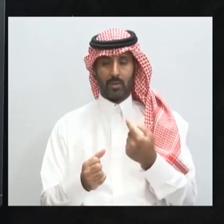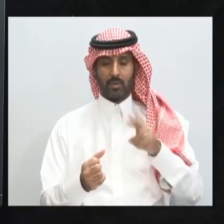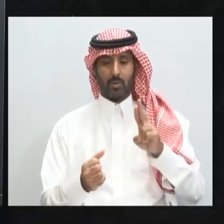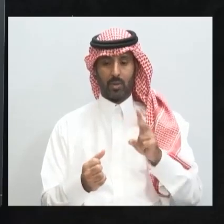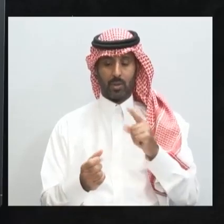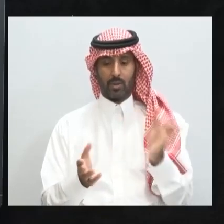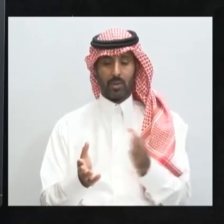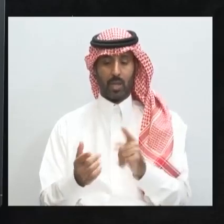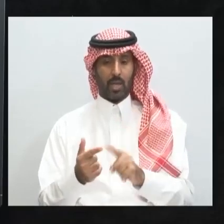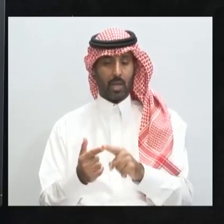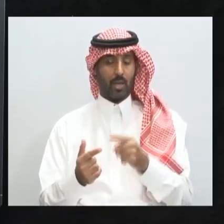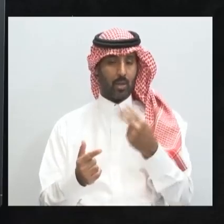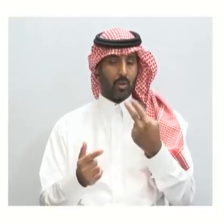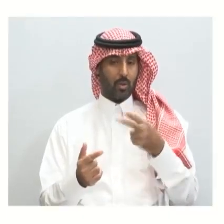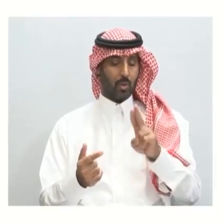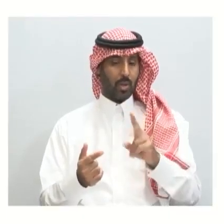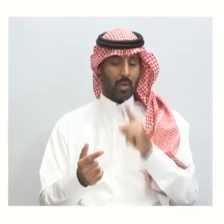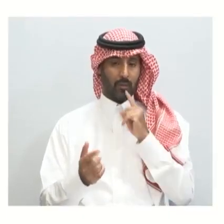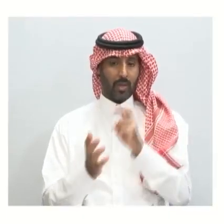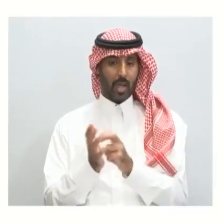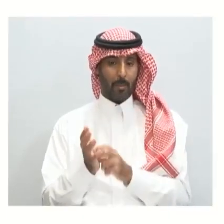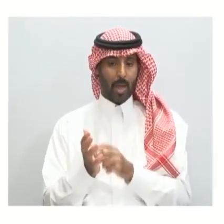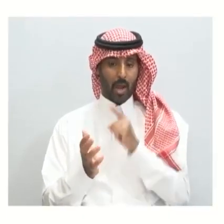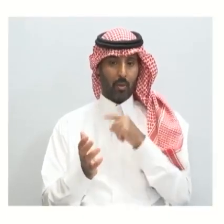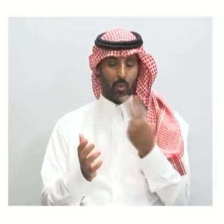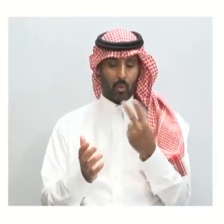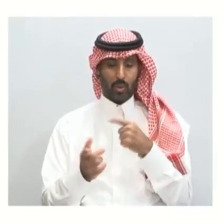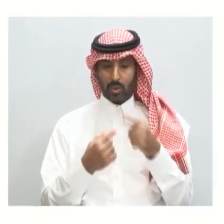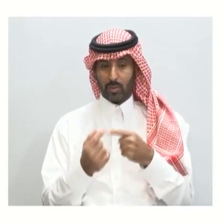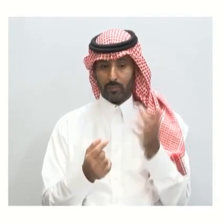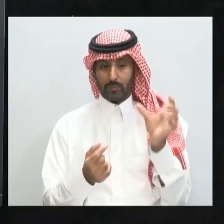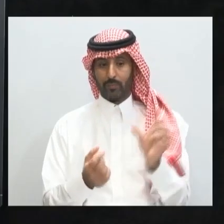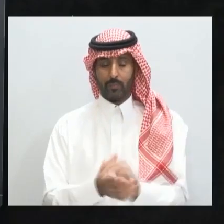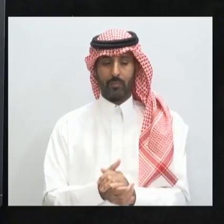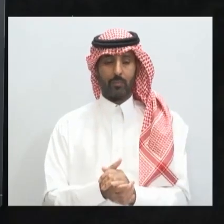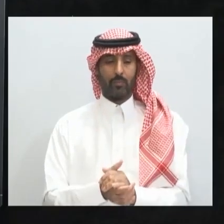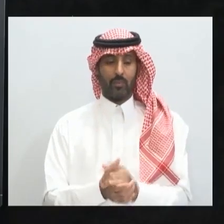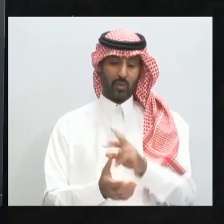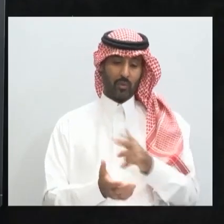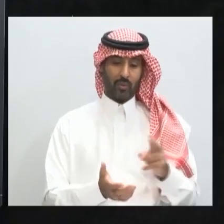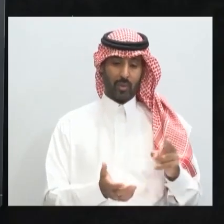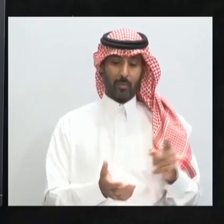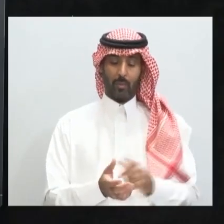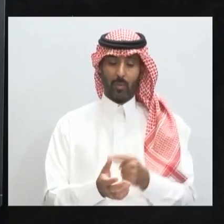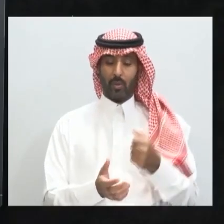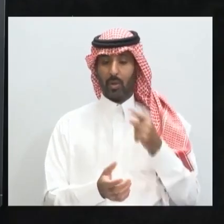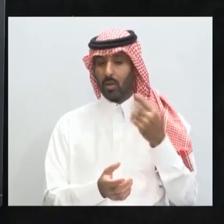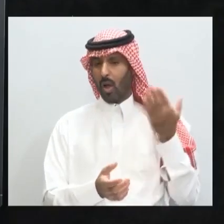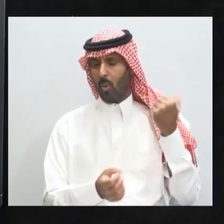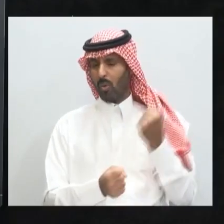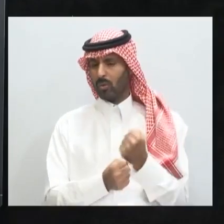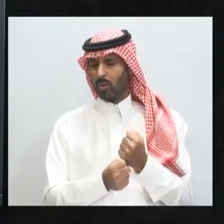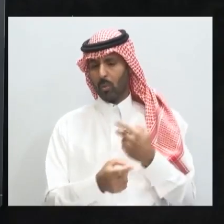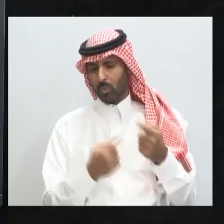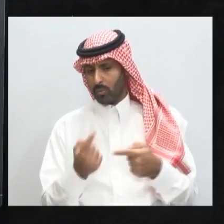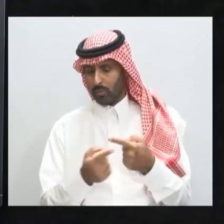second unit, what we have in grammar 2. Now, just to recall, we have here the differences between used to, be used